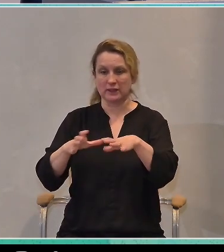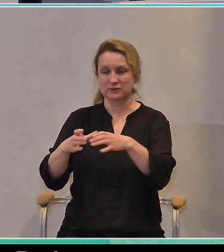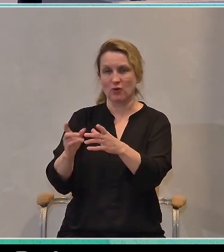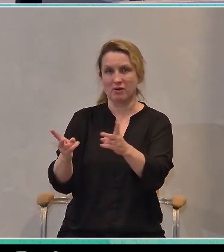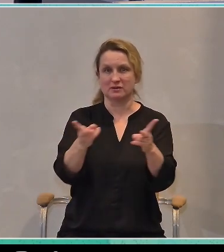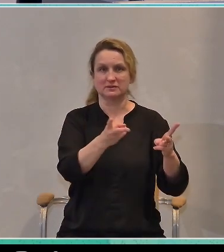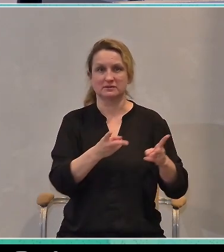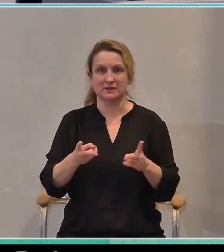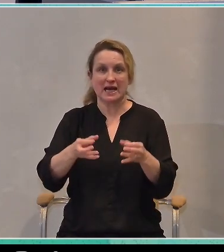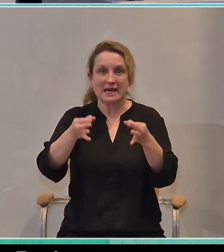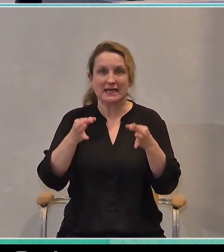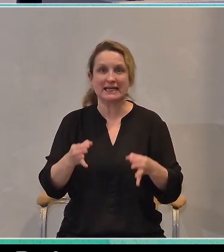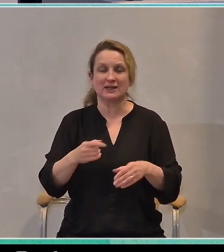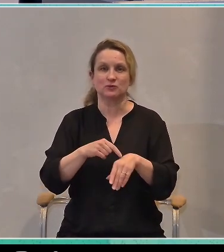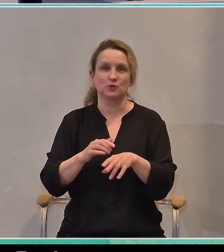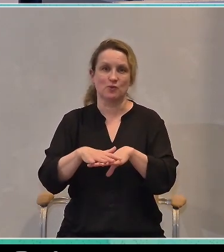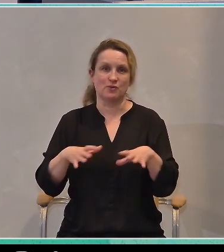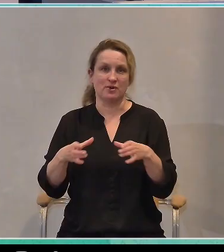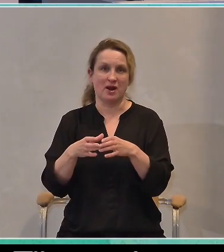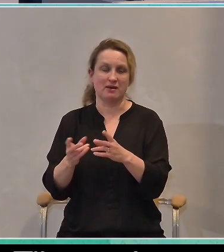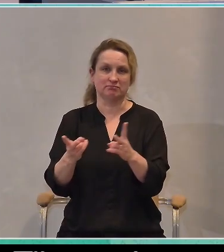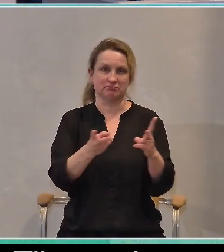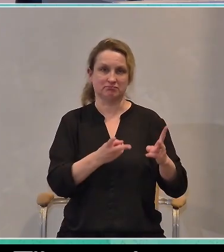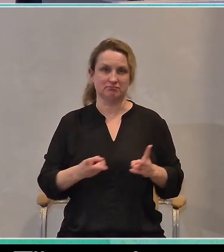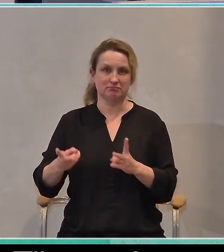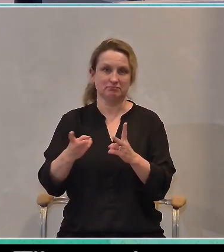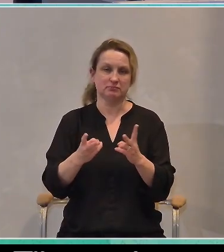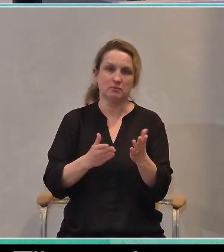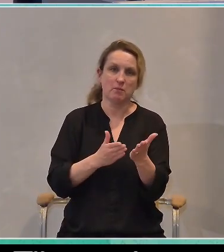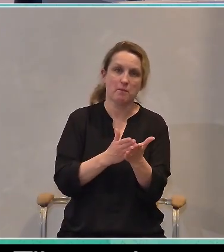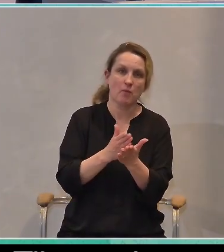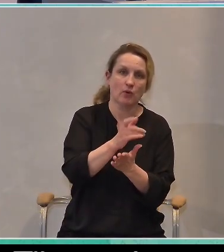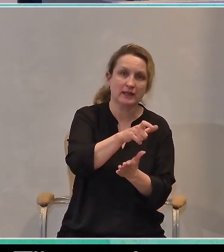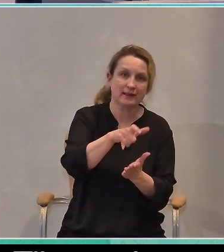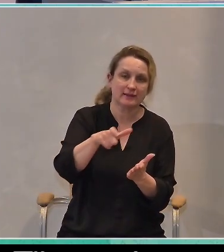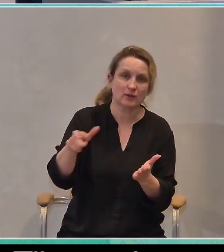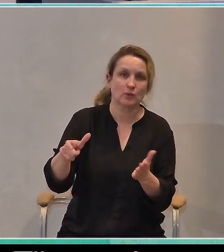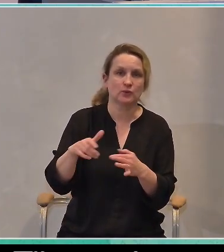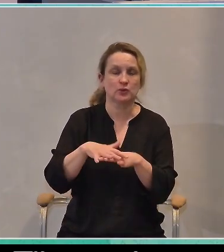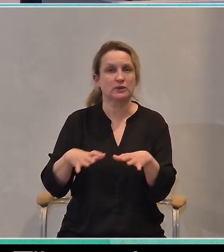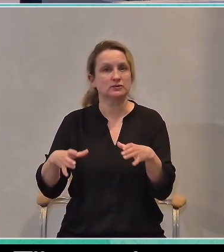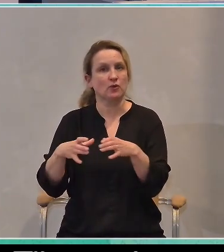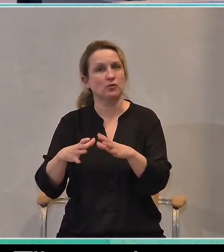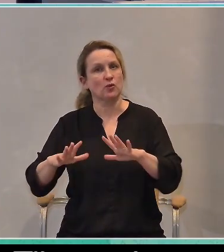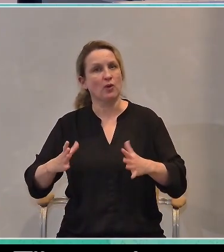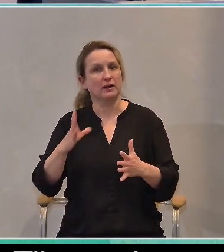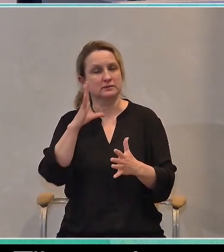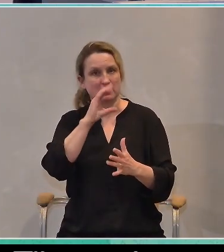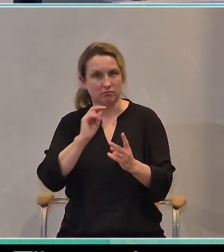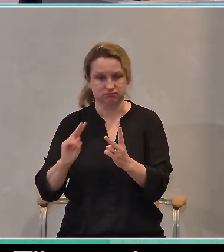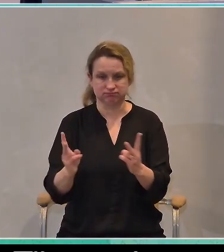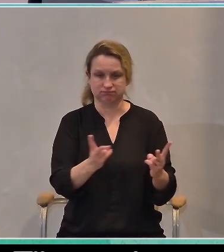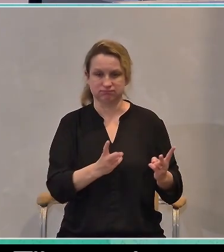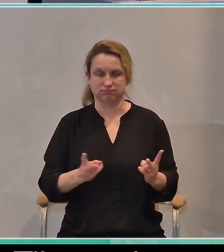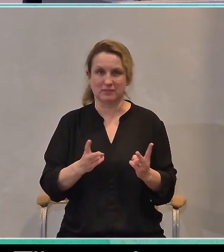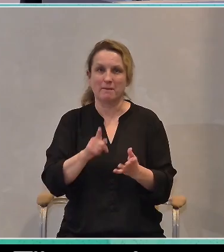First of all, funding orphan drugs requires a degree of solidarity in society. And in